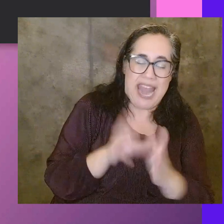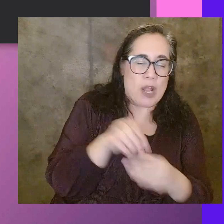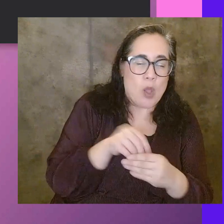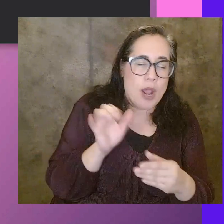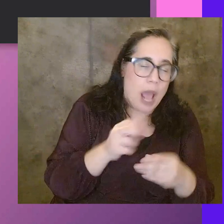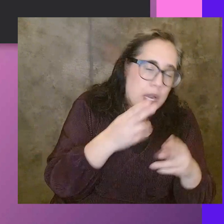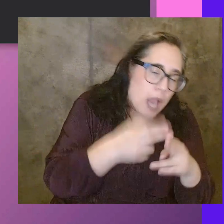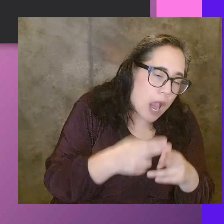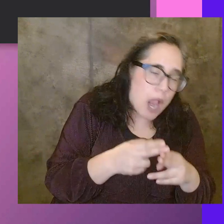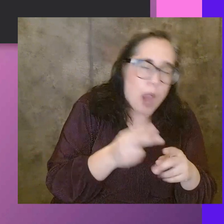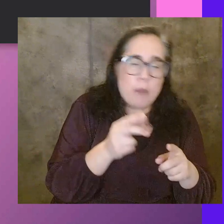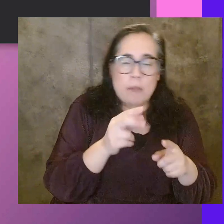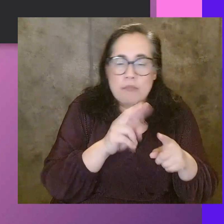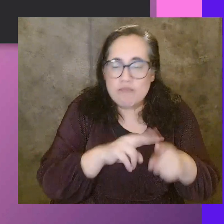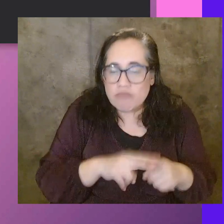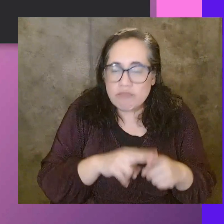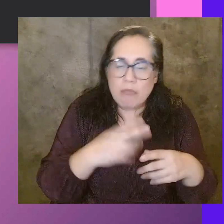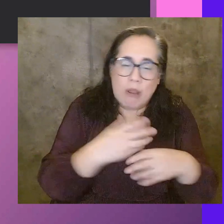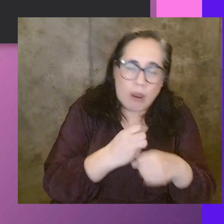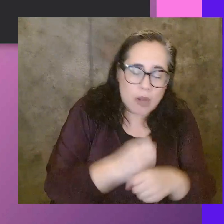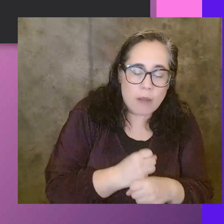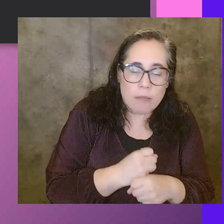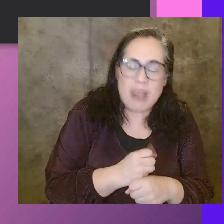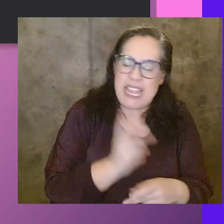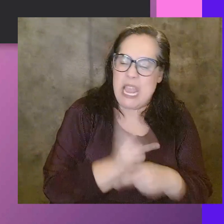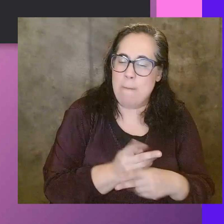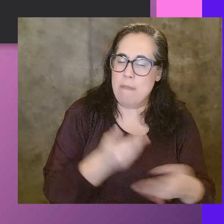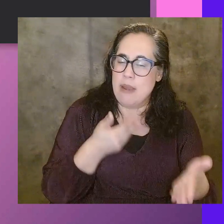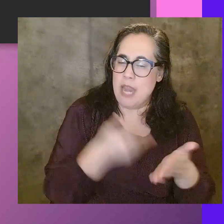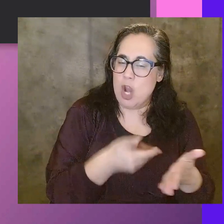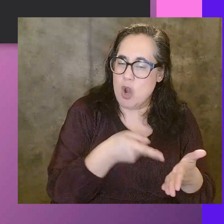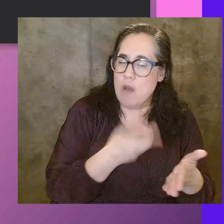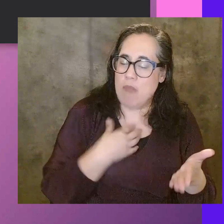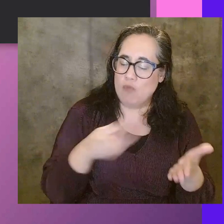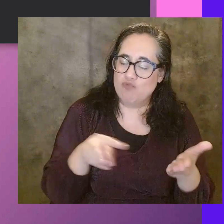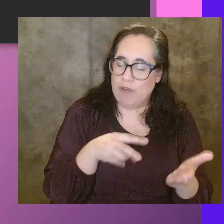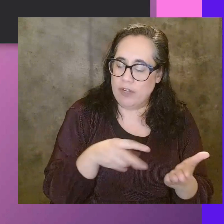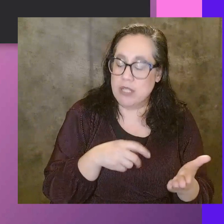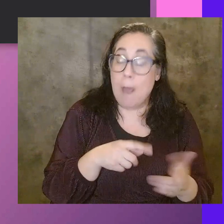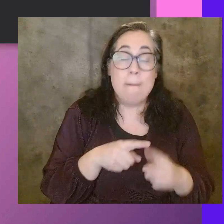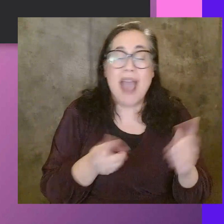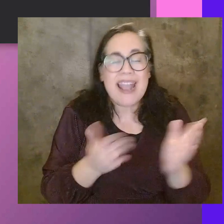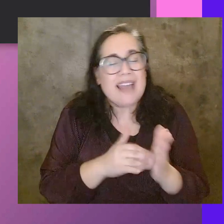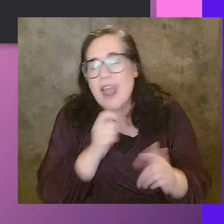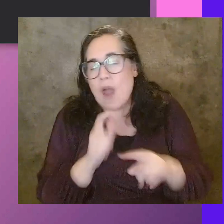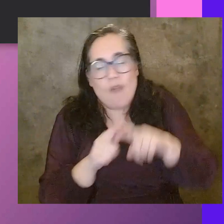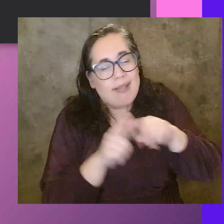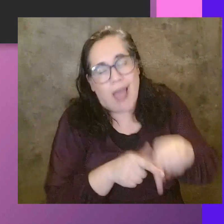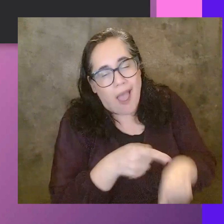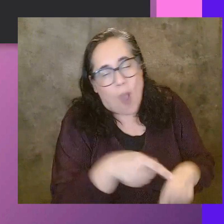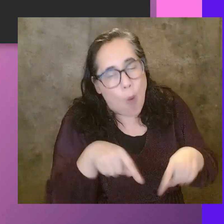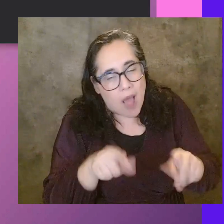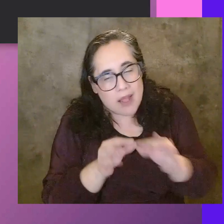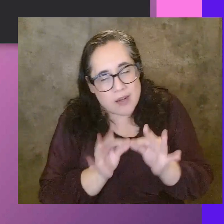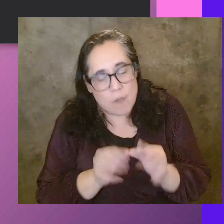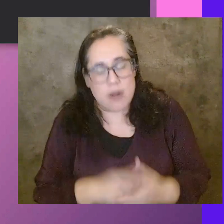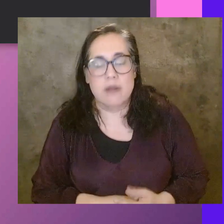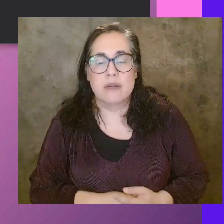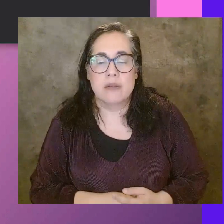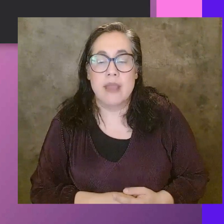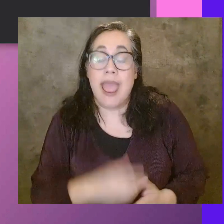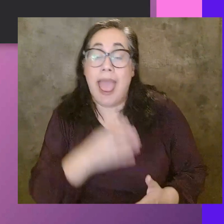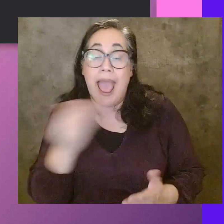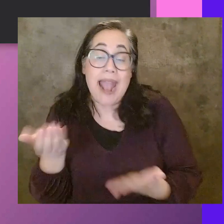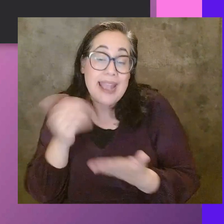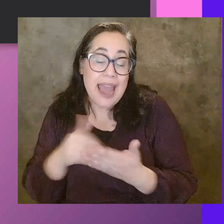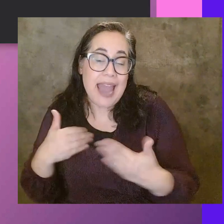assignment, which include things like names, terminology, and acronyms. I keep those nearby as reference. But again, I don't rely on them